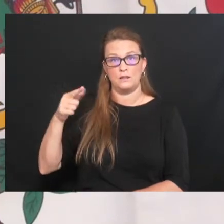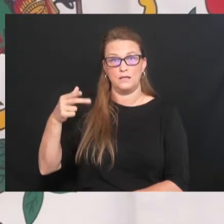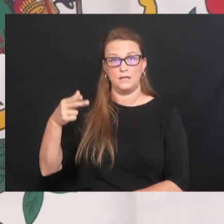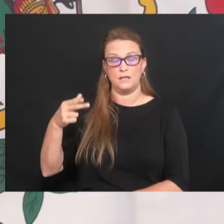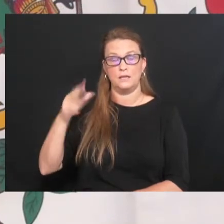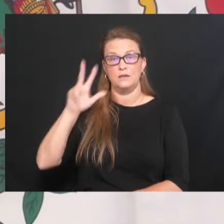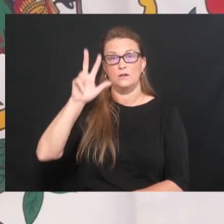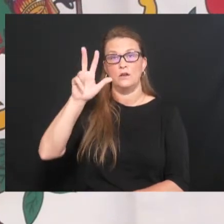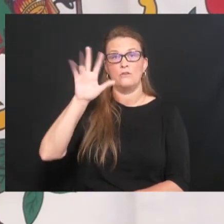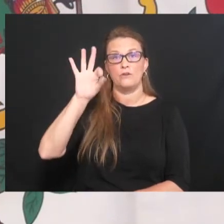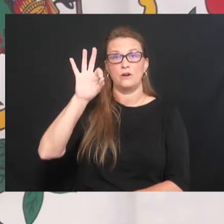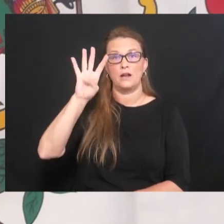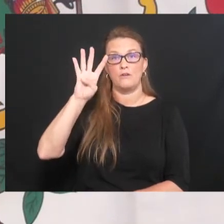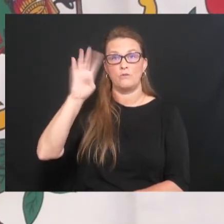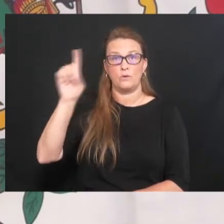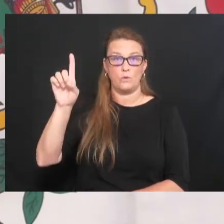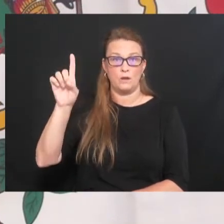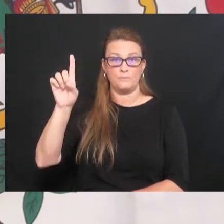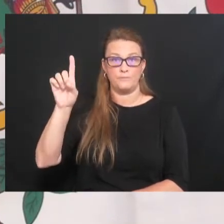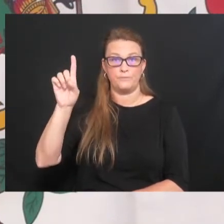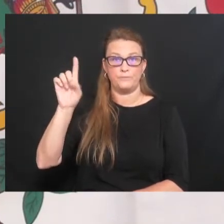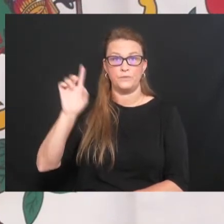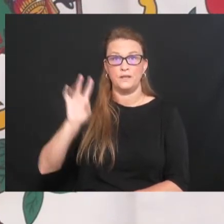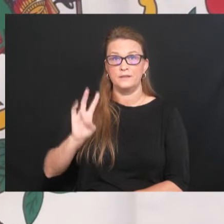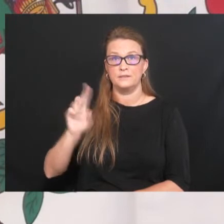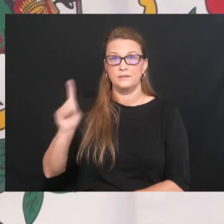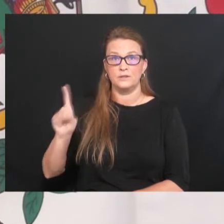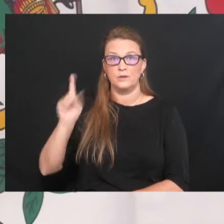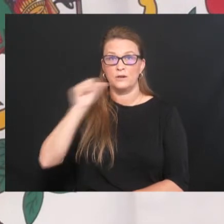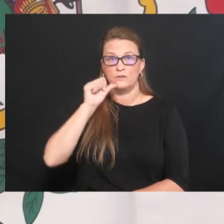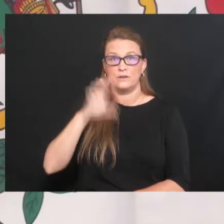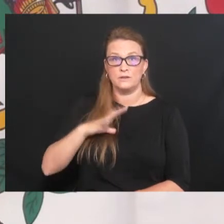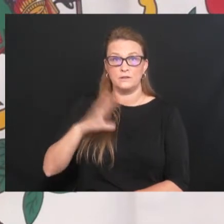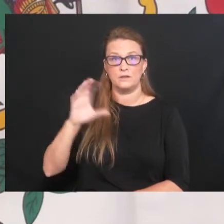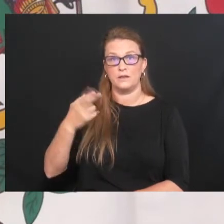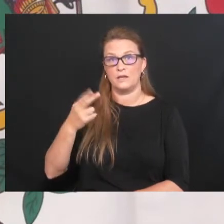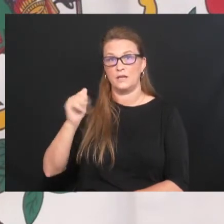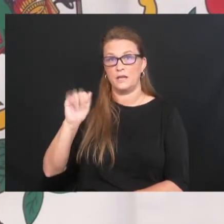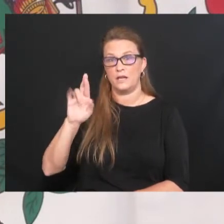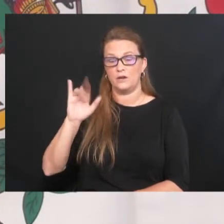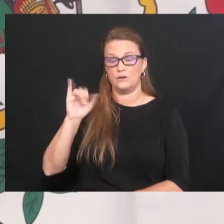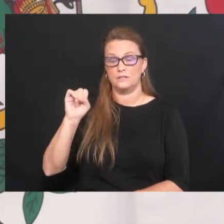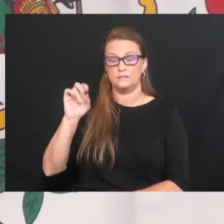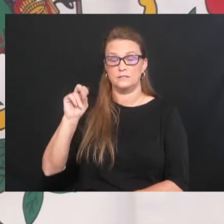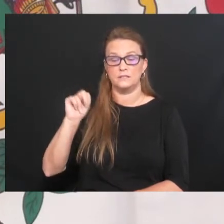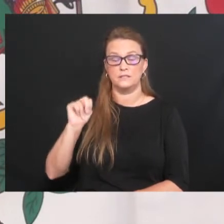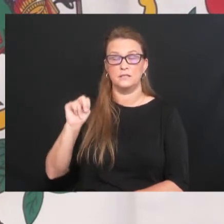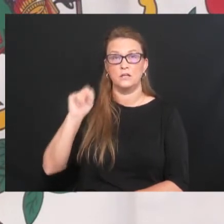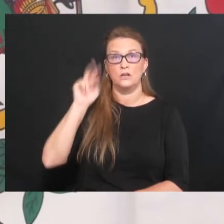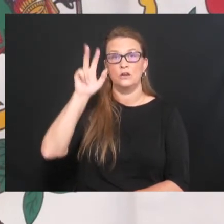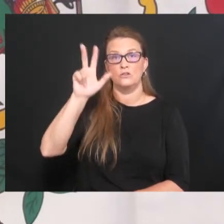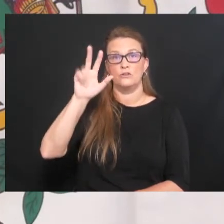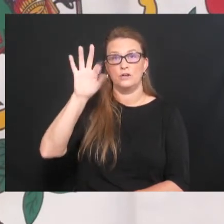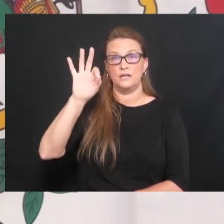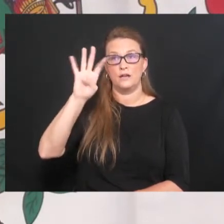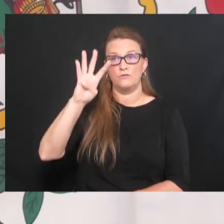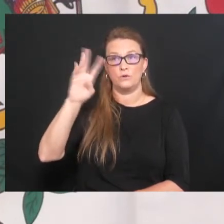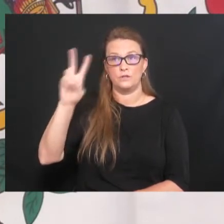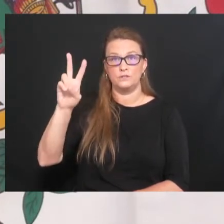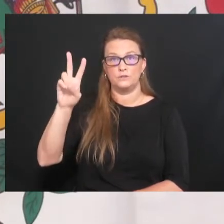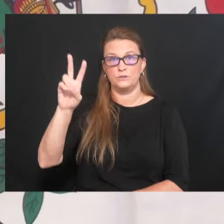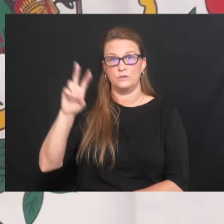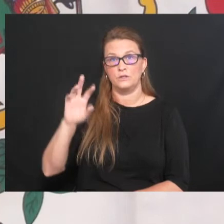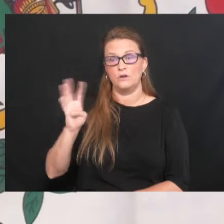The 3,941st death is a 71-year-old female from Harrison County. The 3,942nd death